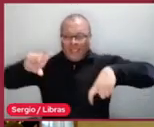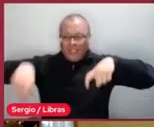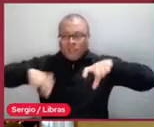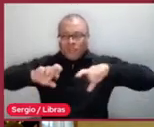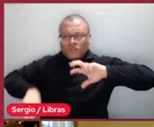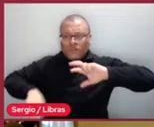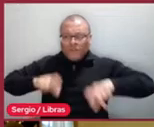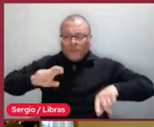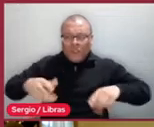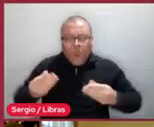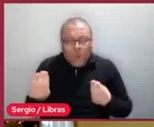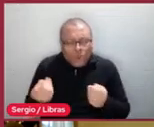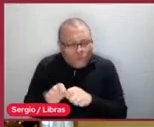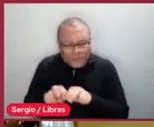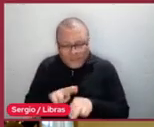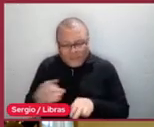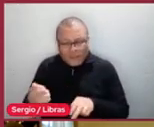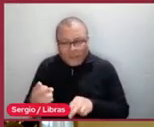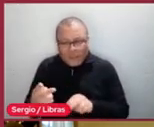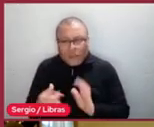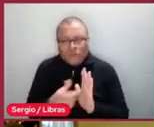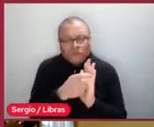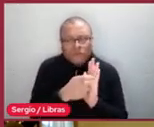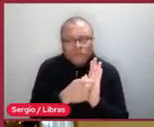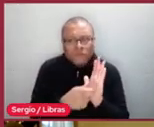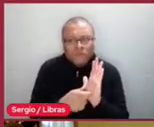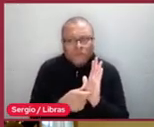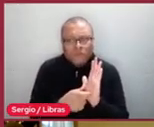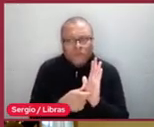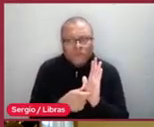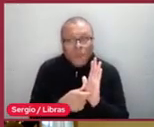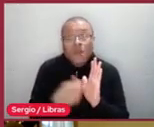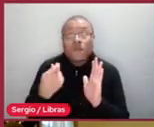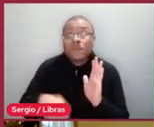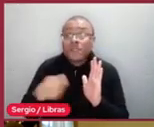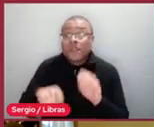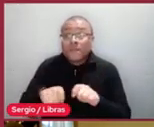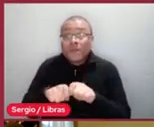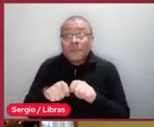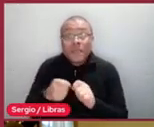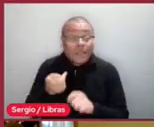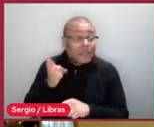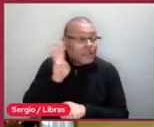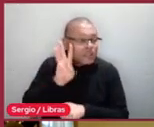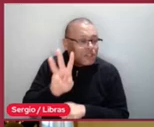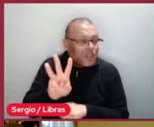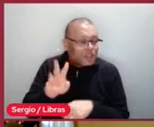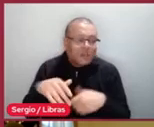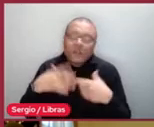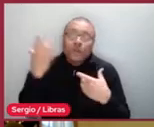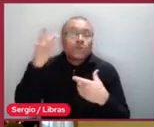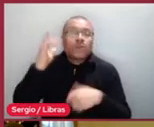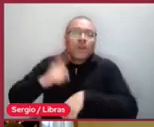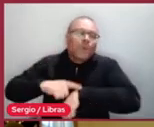state, and we will receive in the end of the day, in the end of like 3 days, or I don't know how